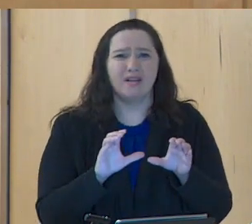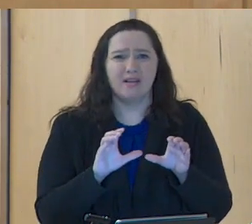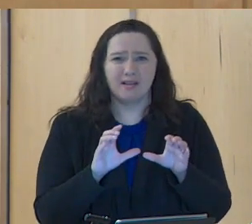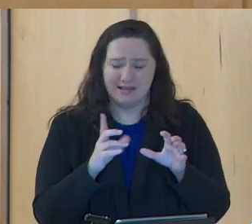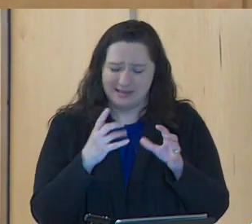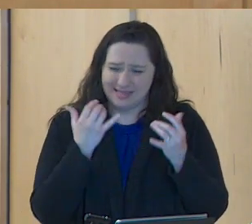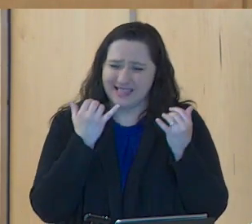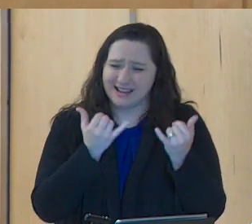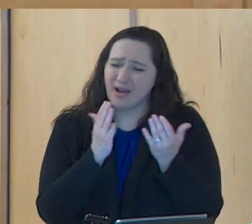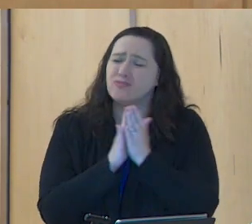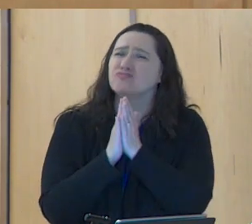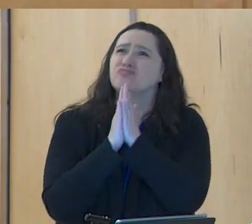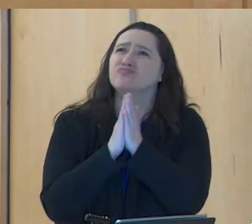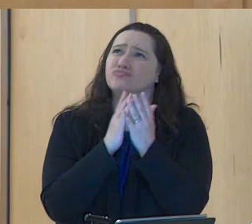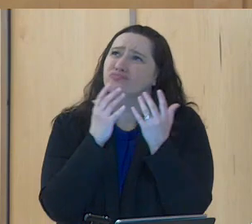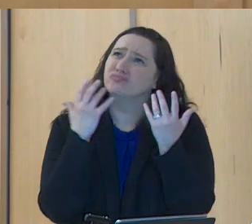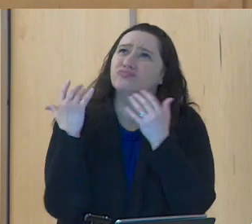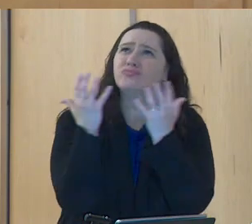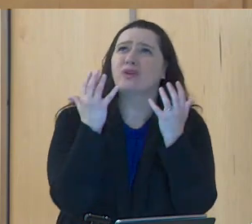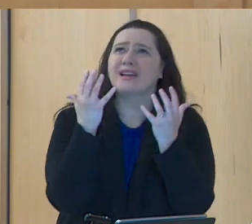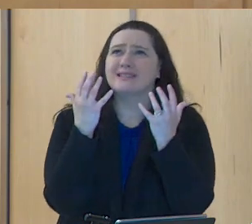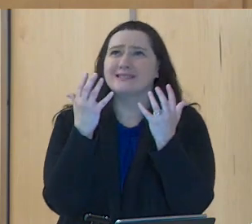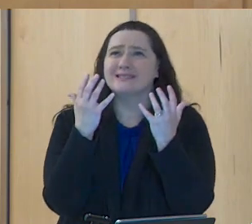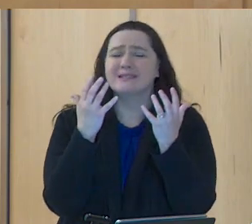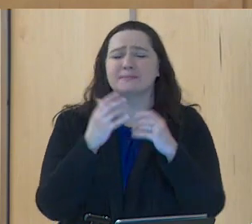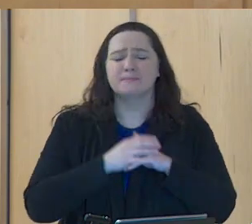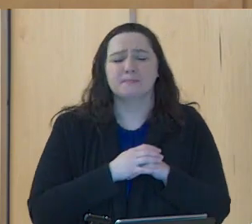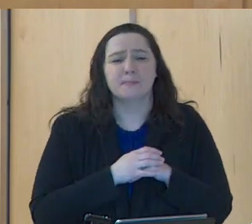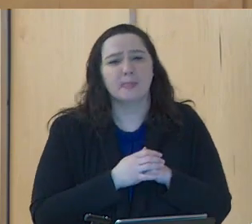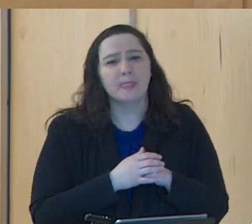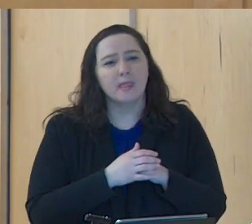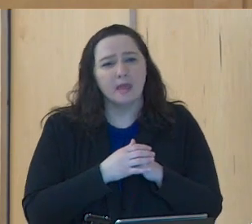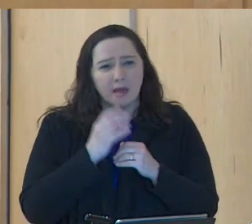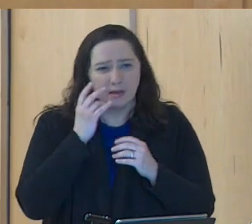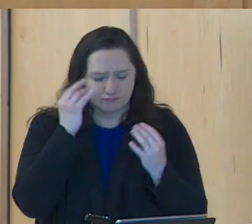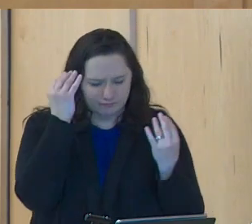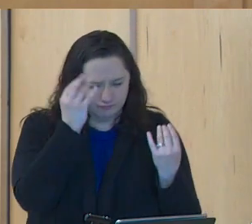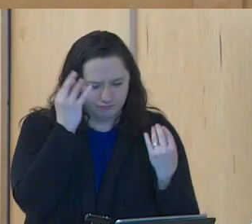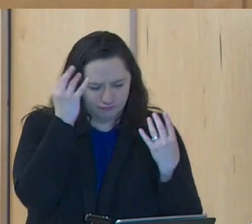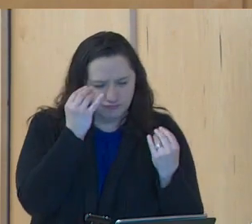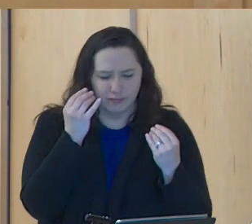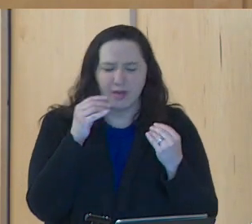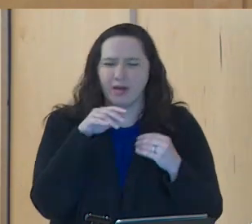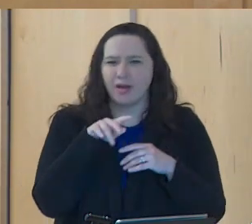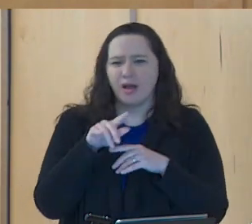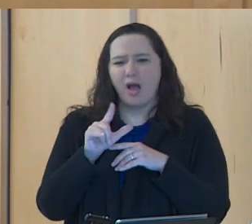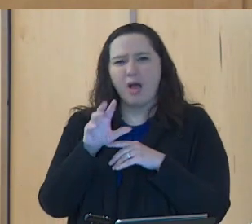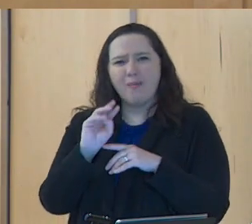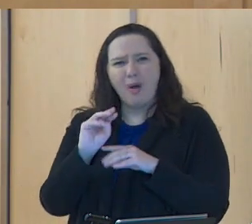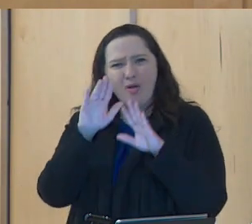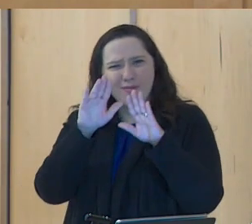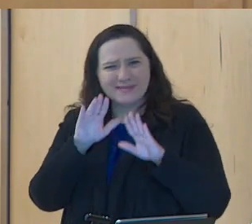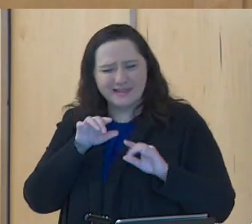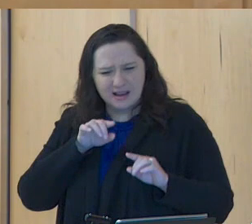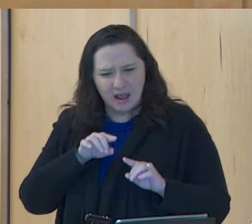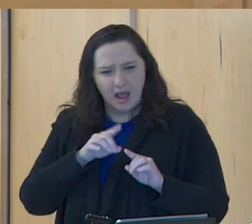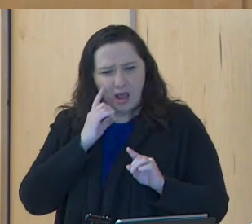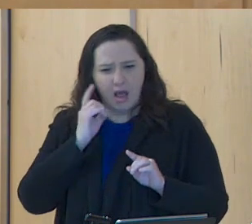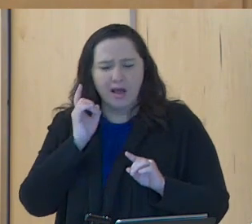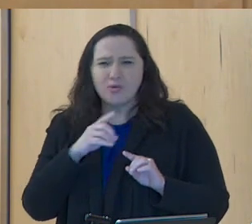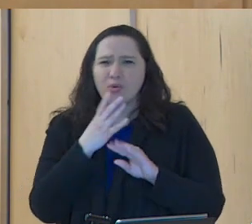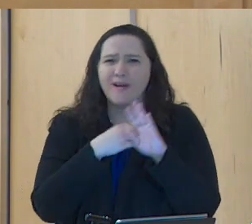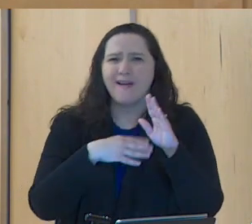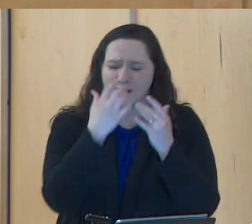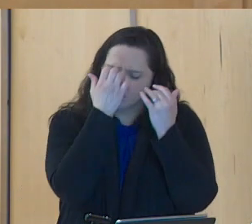obedience. But as you look at the Palm Sunday account, there weren't not only hands of obedience, there were also hands of